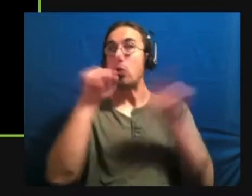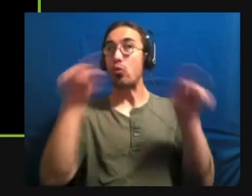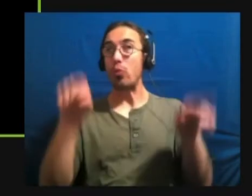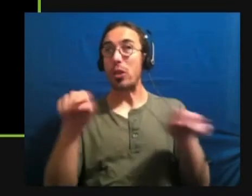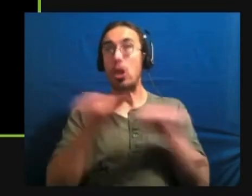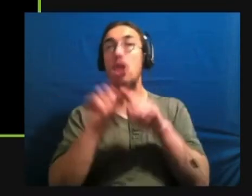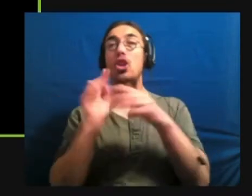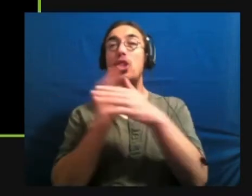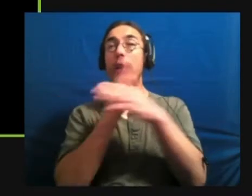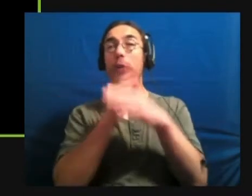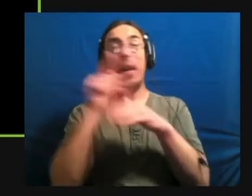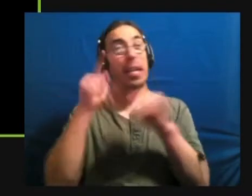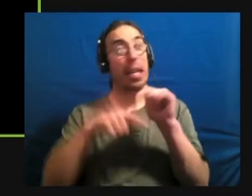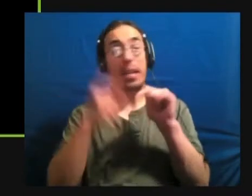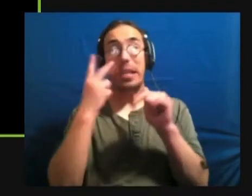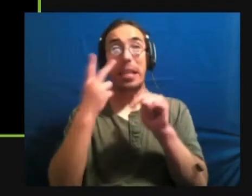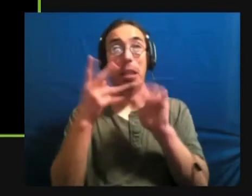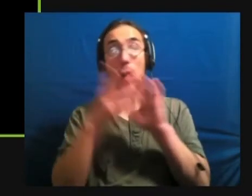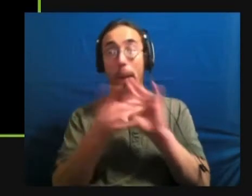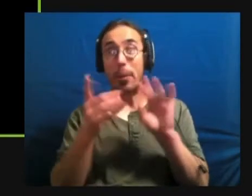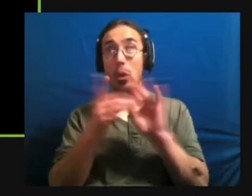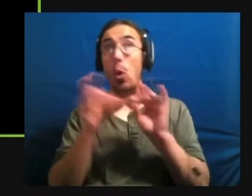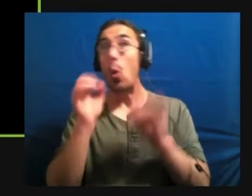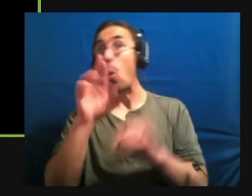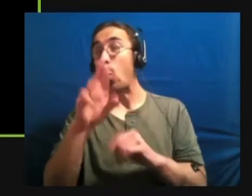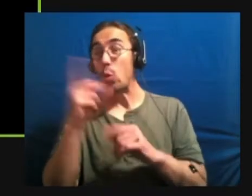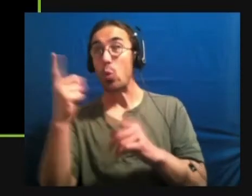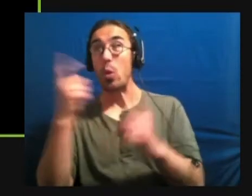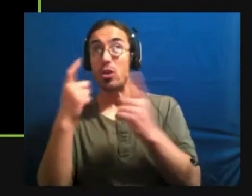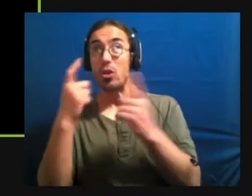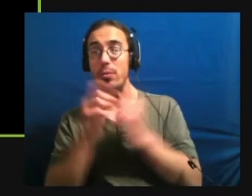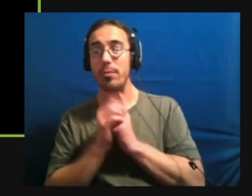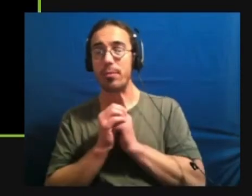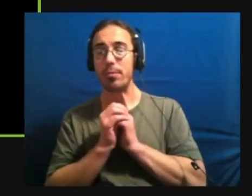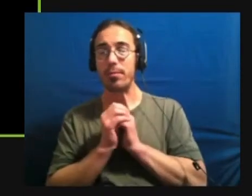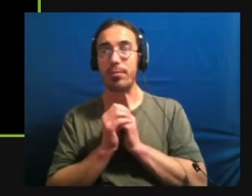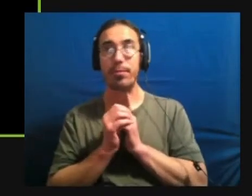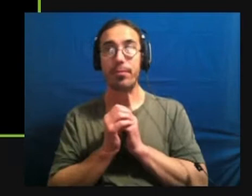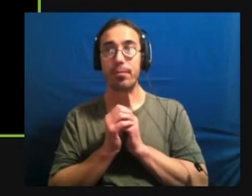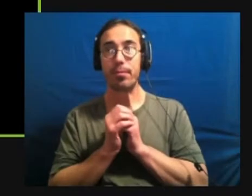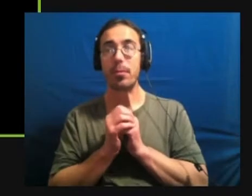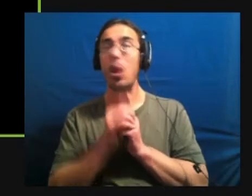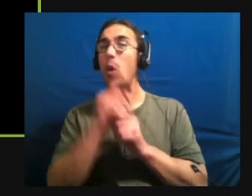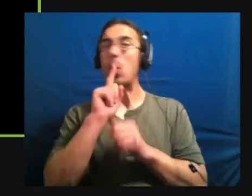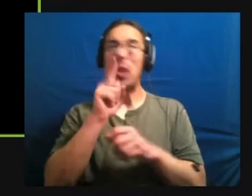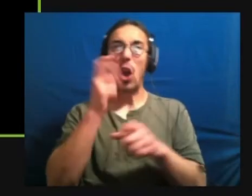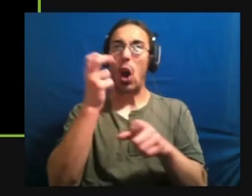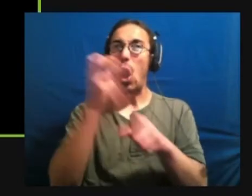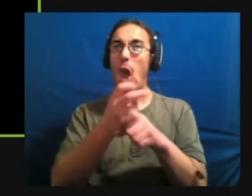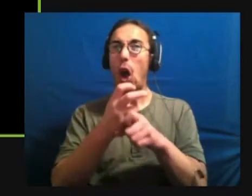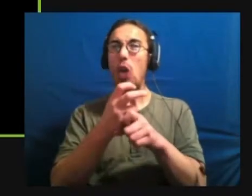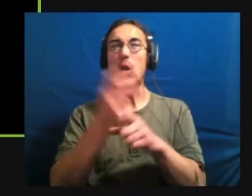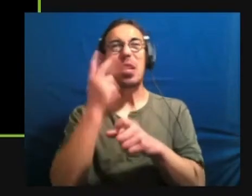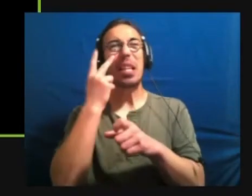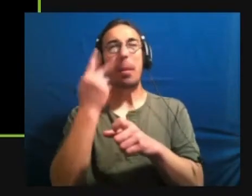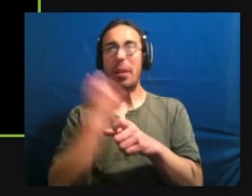the comments or questions. And it's really hard for me to be on camera